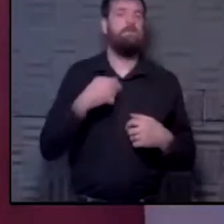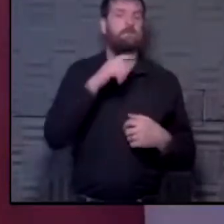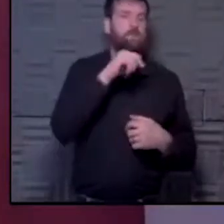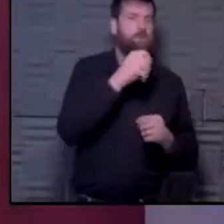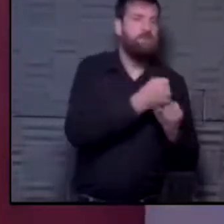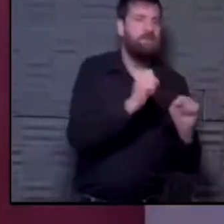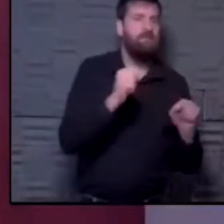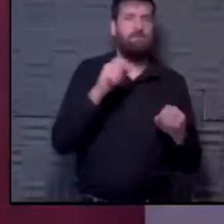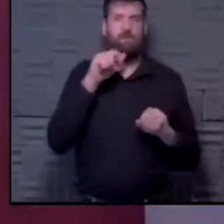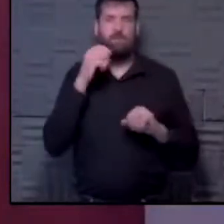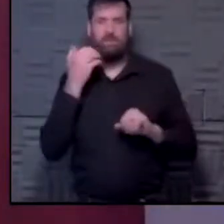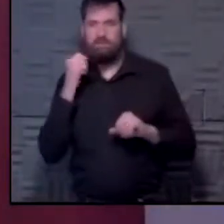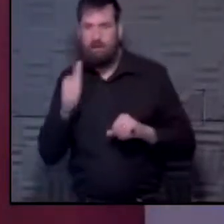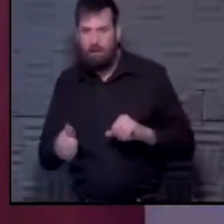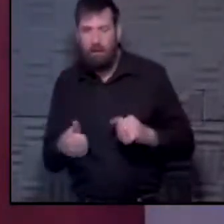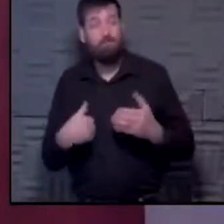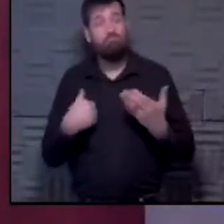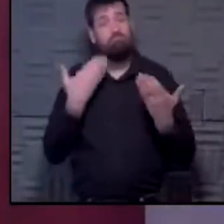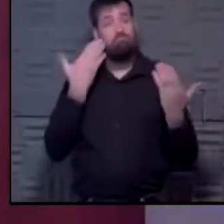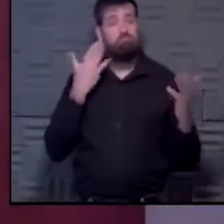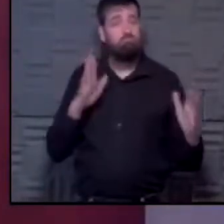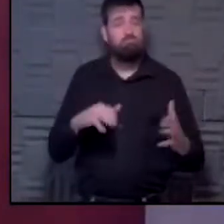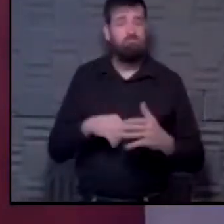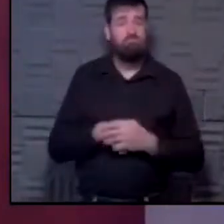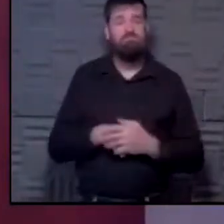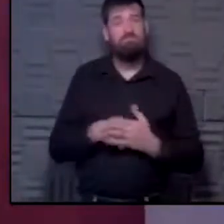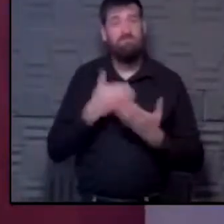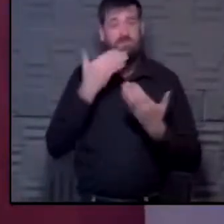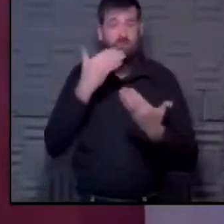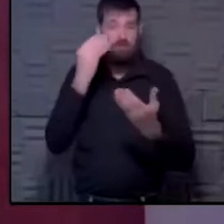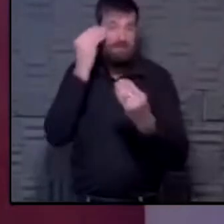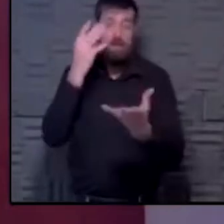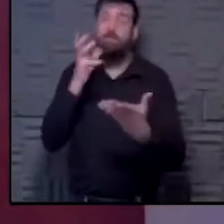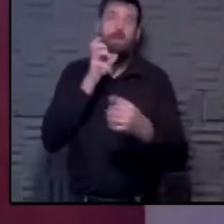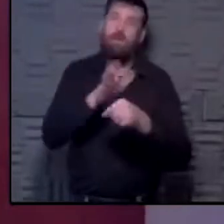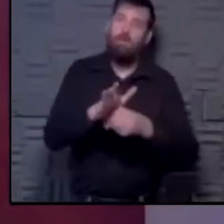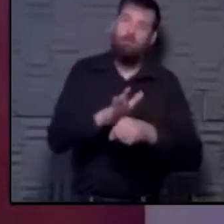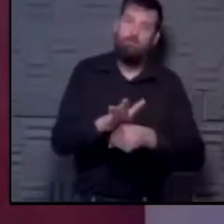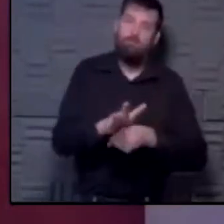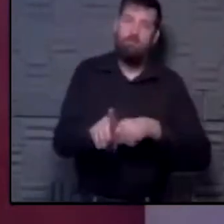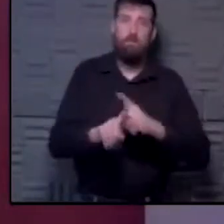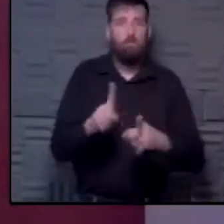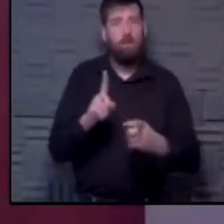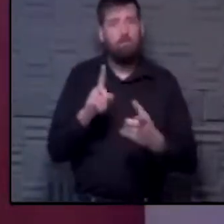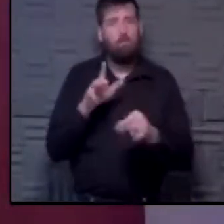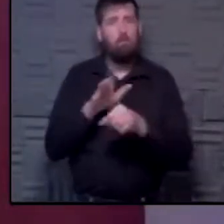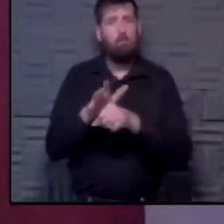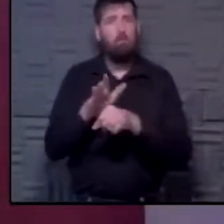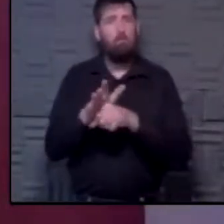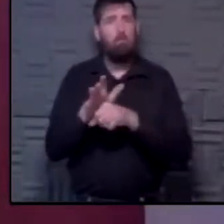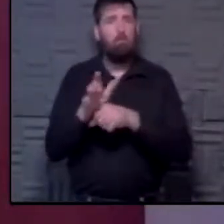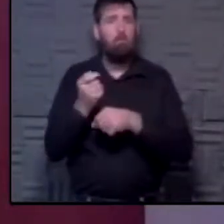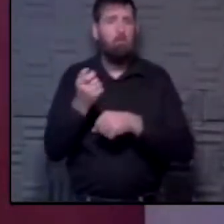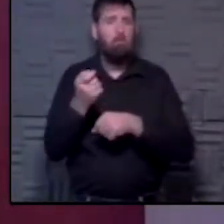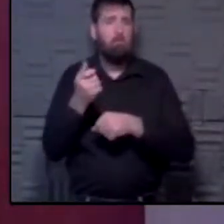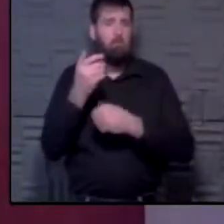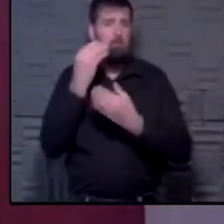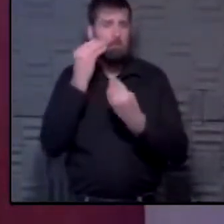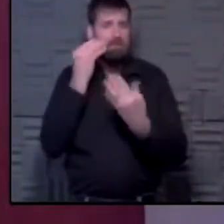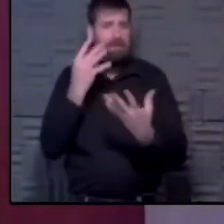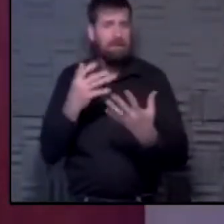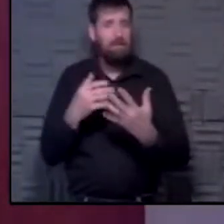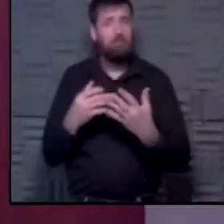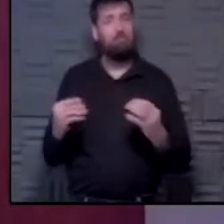who isn't. And there's a good bit of data, we don't have enough, right? But there is a good bit of data to indicate that